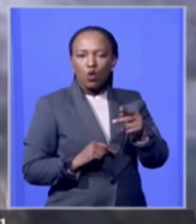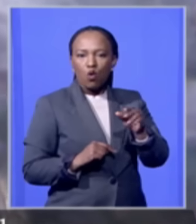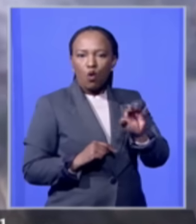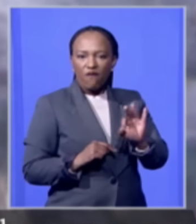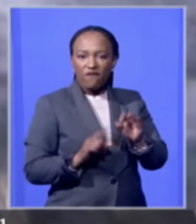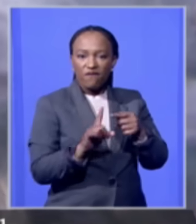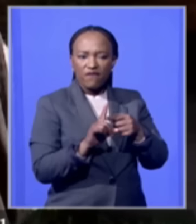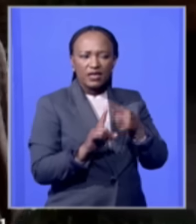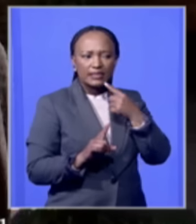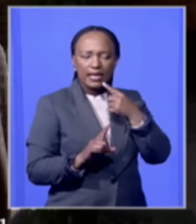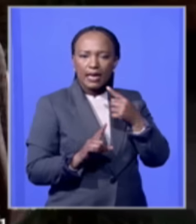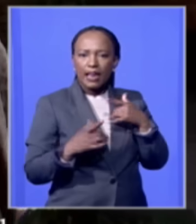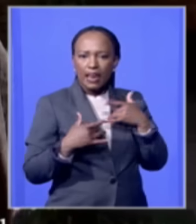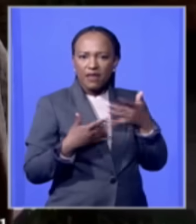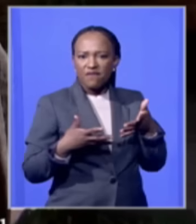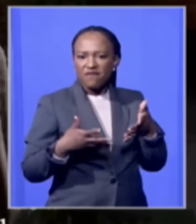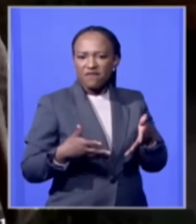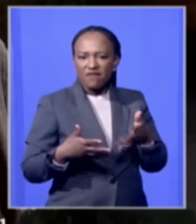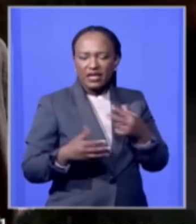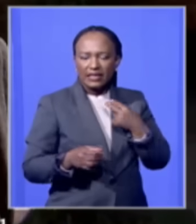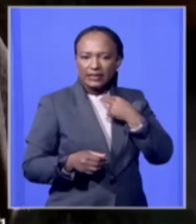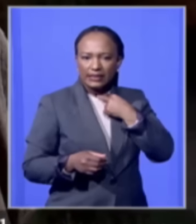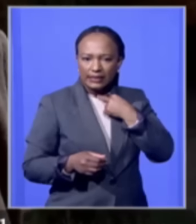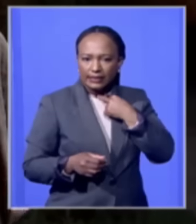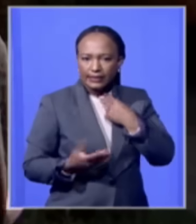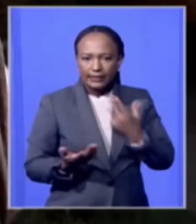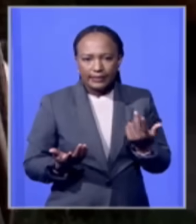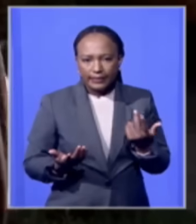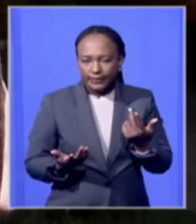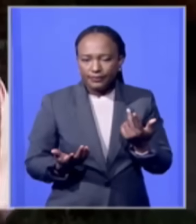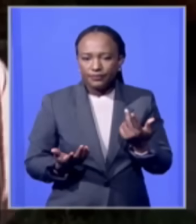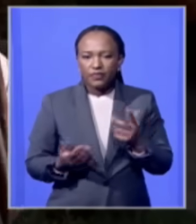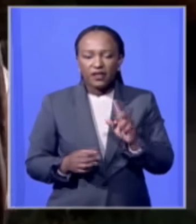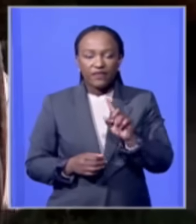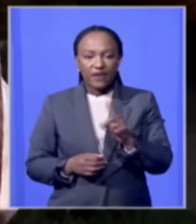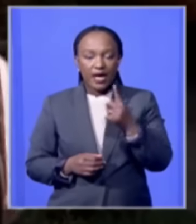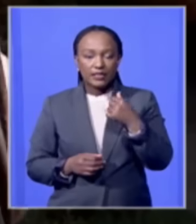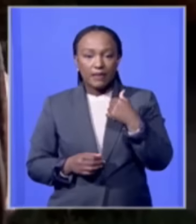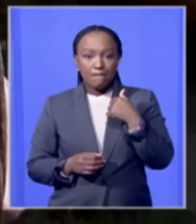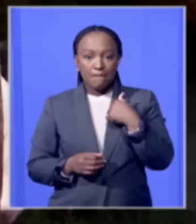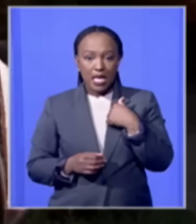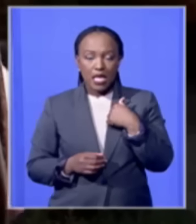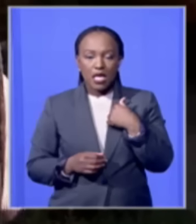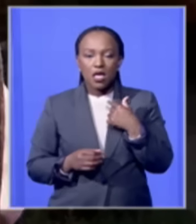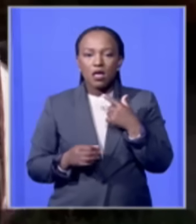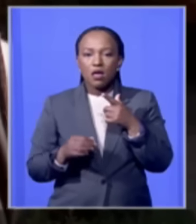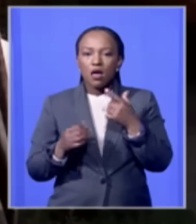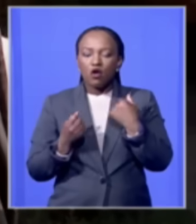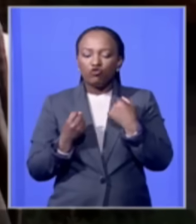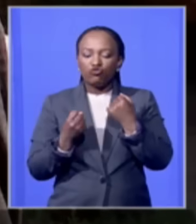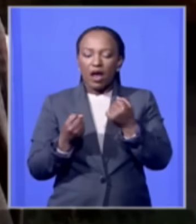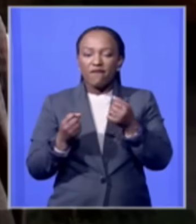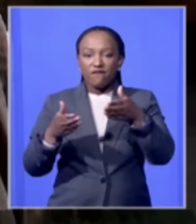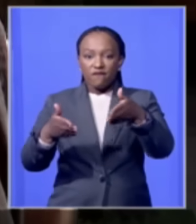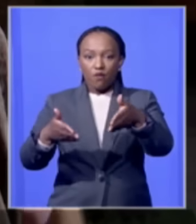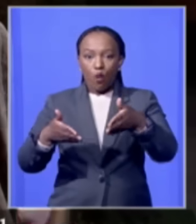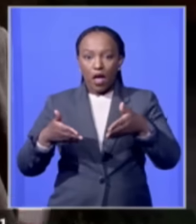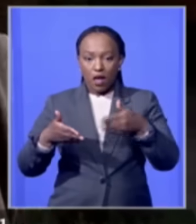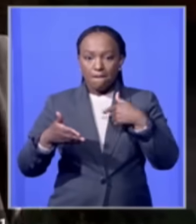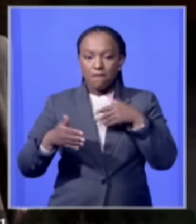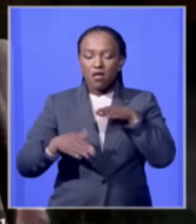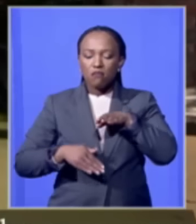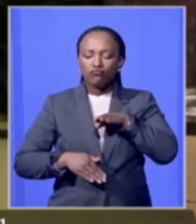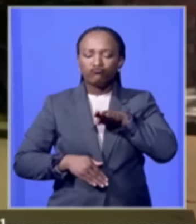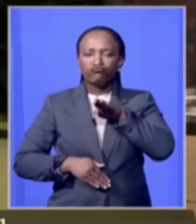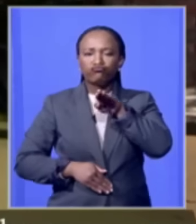fao. Personally, I can't enter my driveway because the sewer is laying in the street.